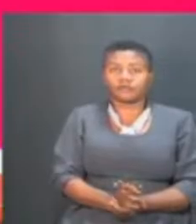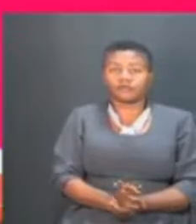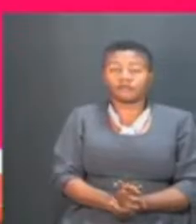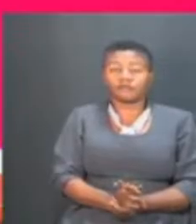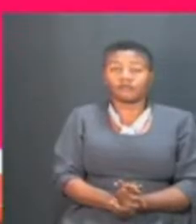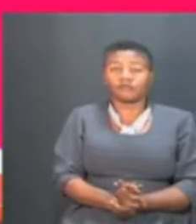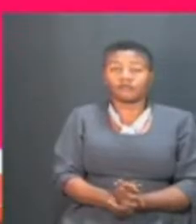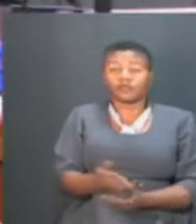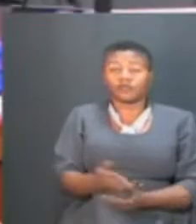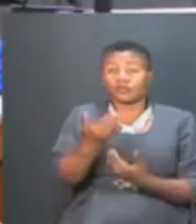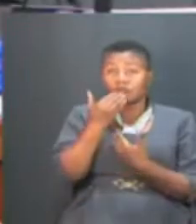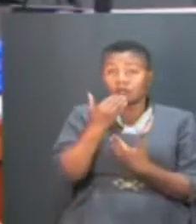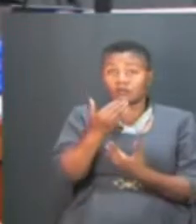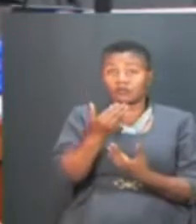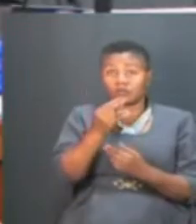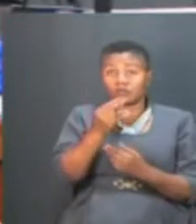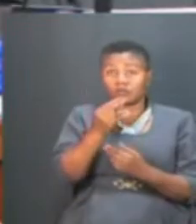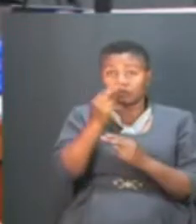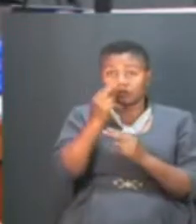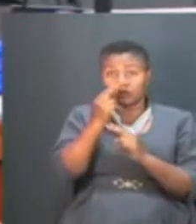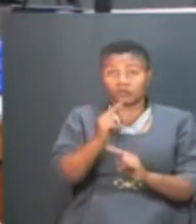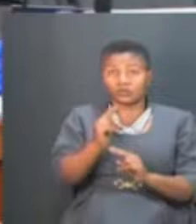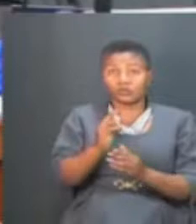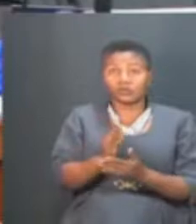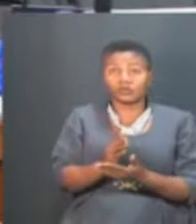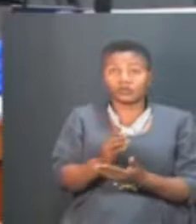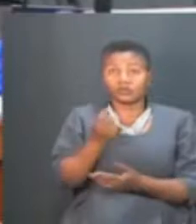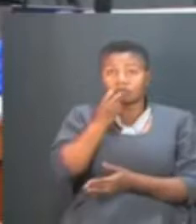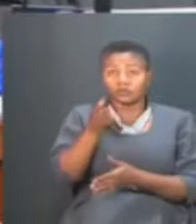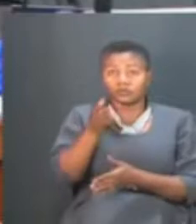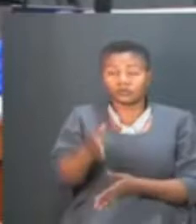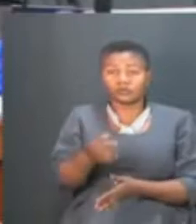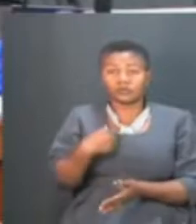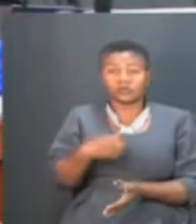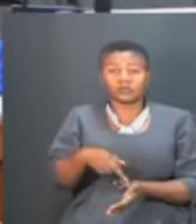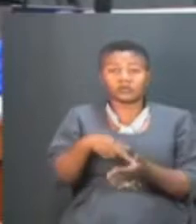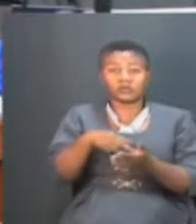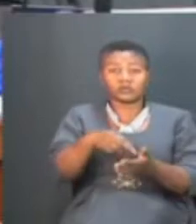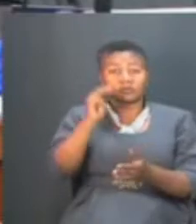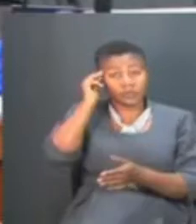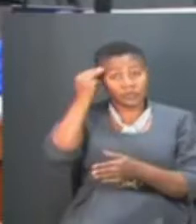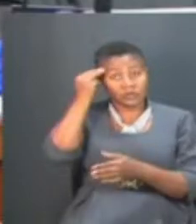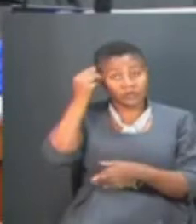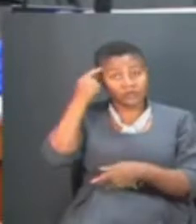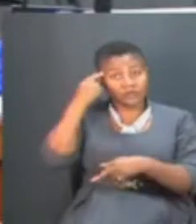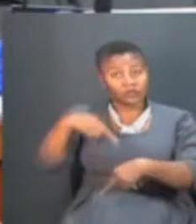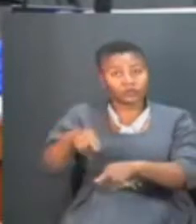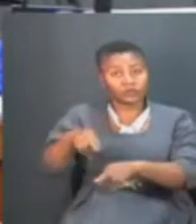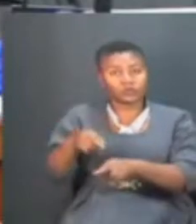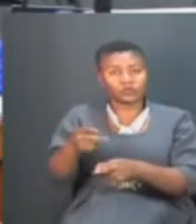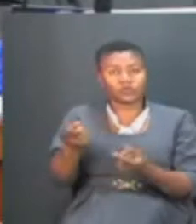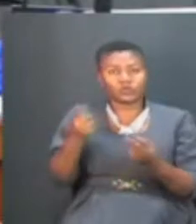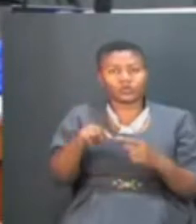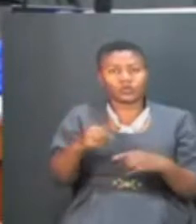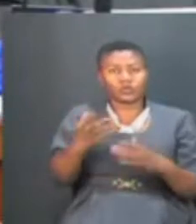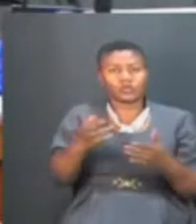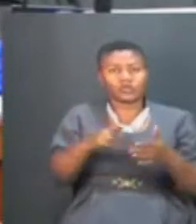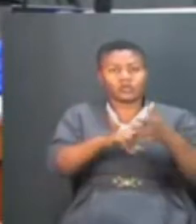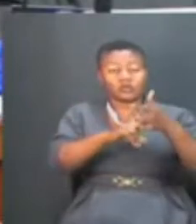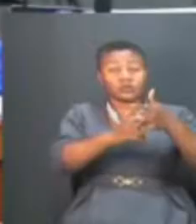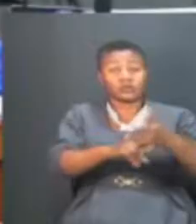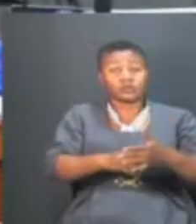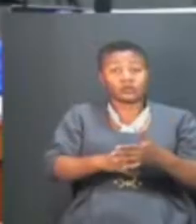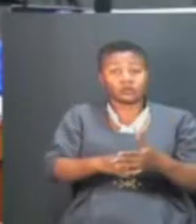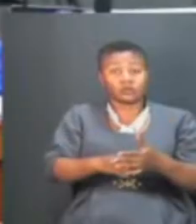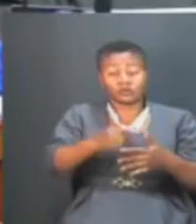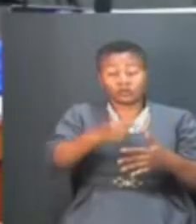Thank you, Right Honourable Speaker. I stand to ask the Minister for Roads and Highways when the construction of the following